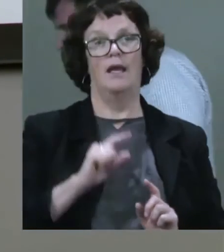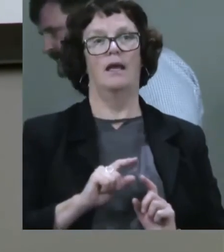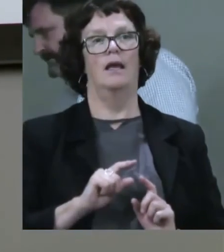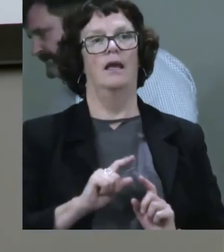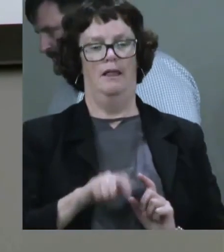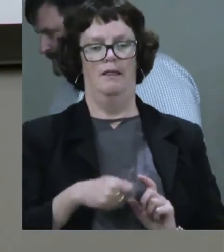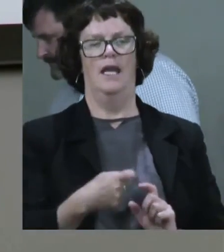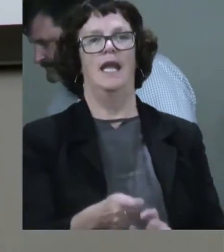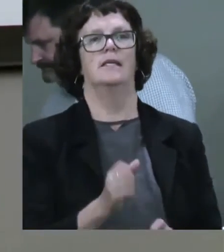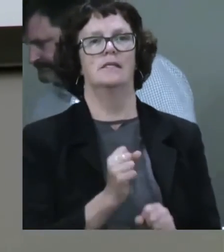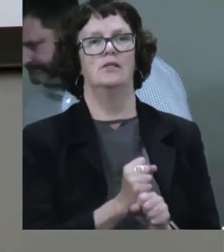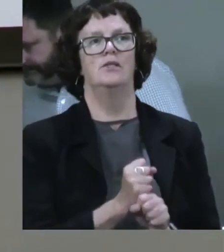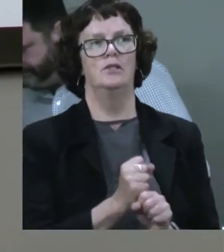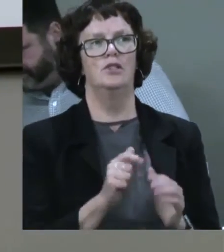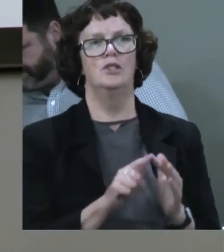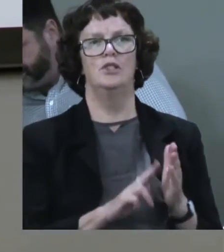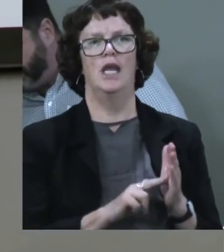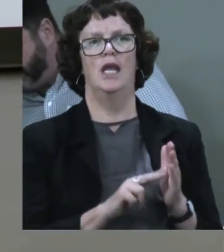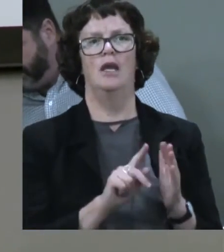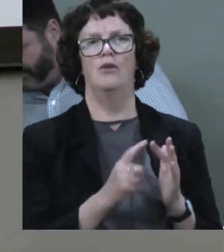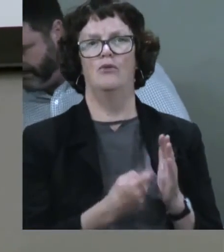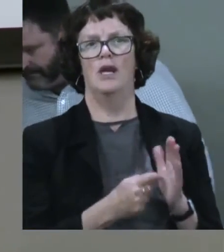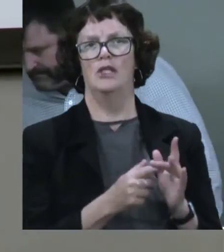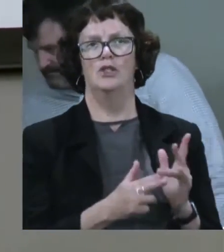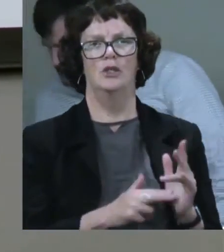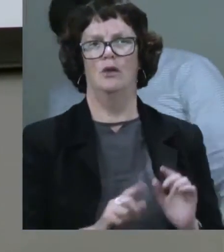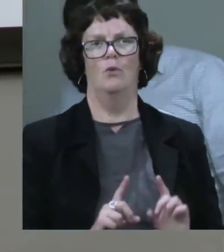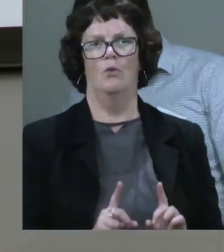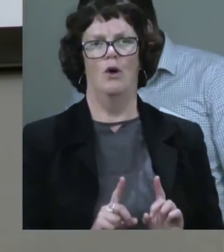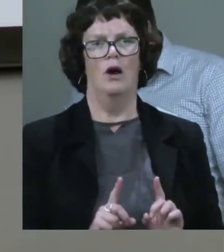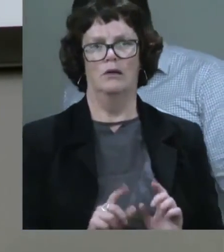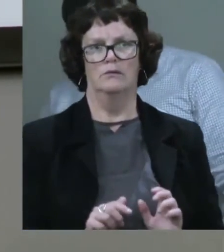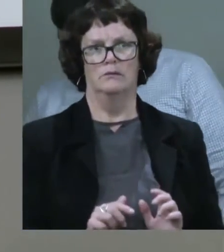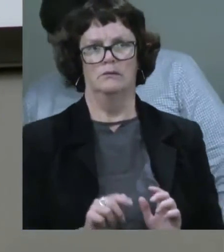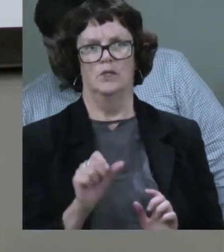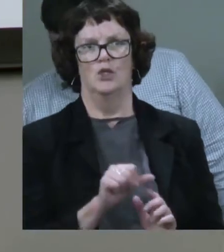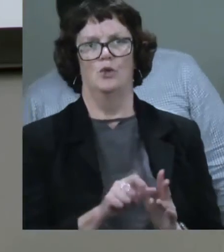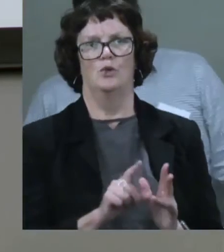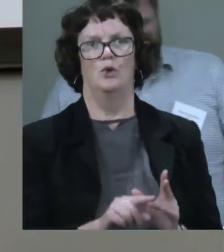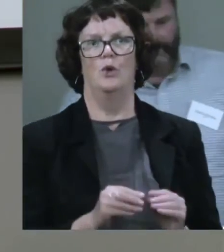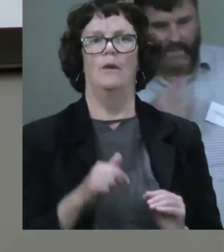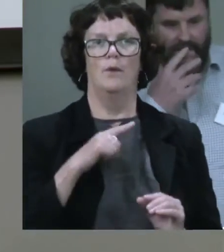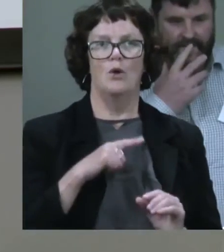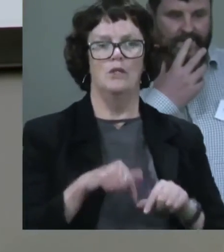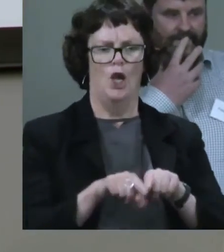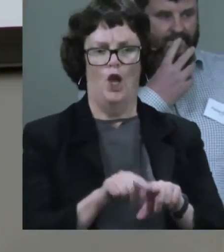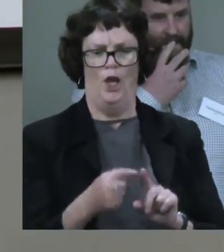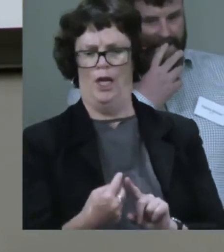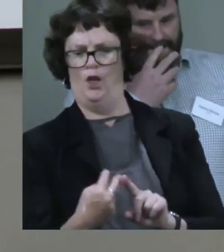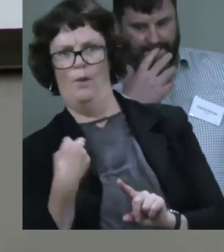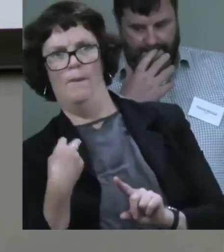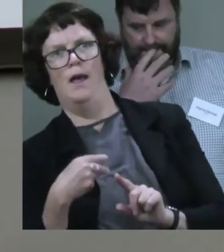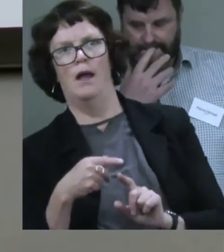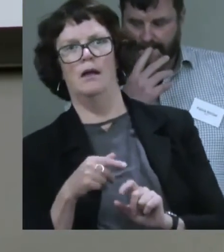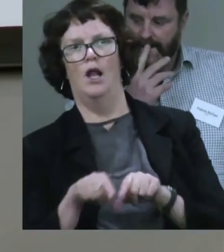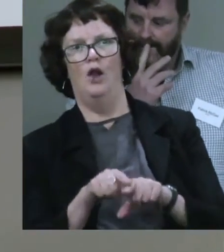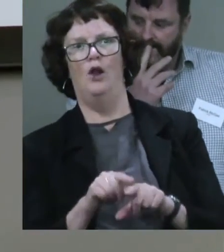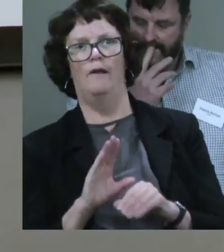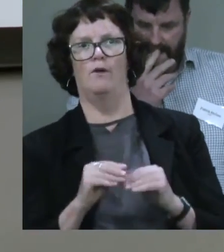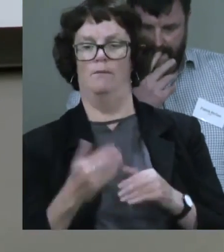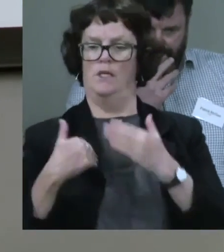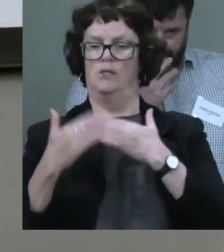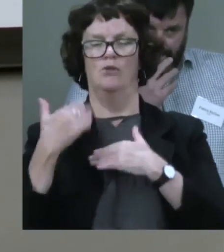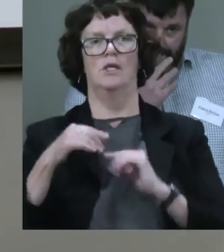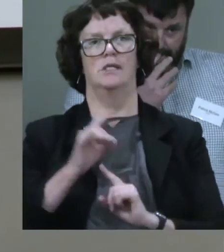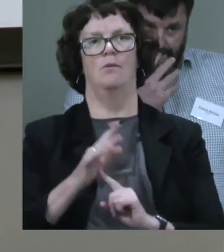this, because learning from history is how we learn to do better and do more. And as Jordan said, there's a lot more to do, especially